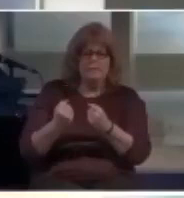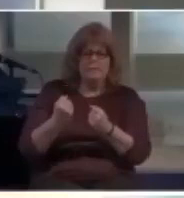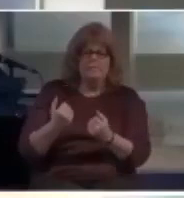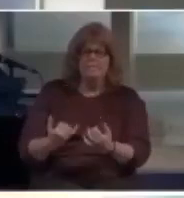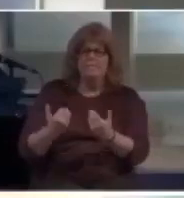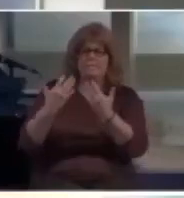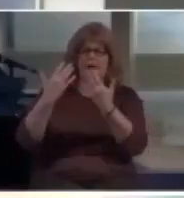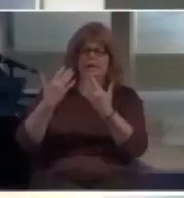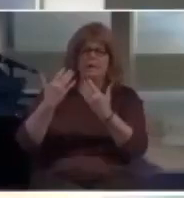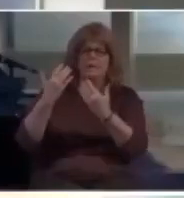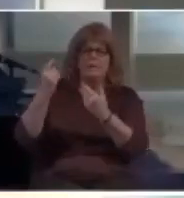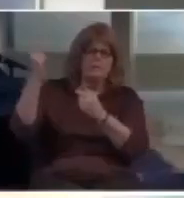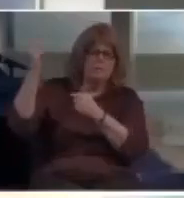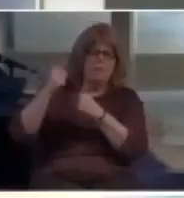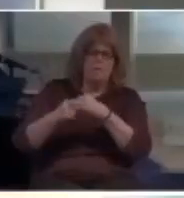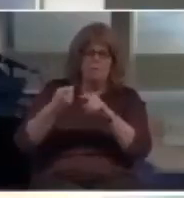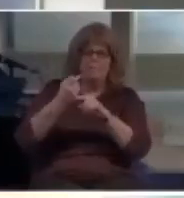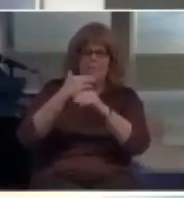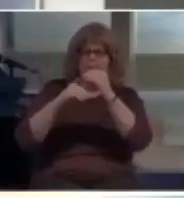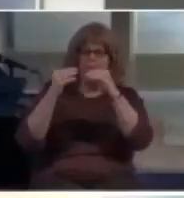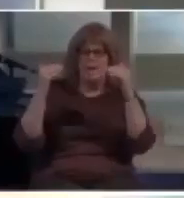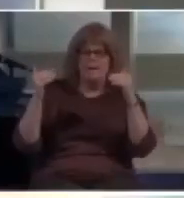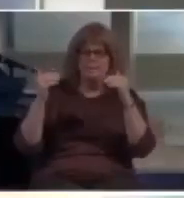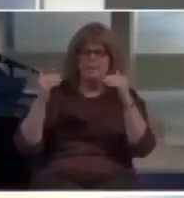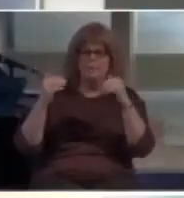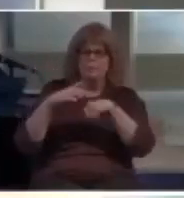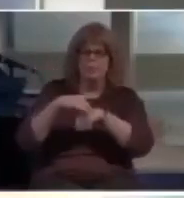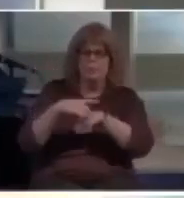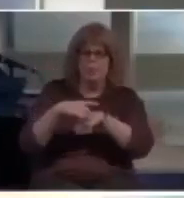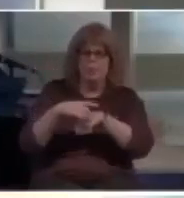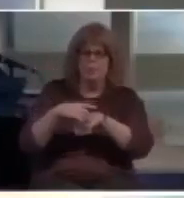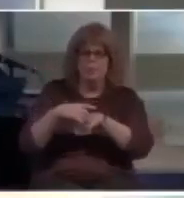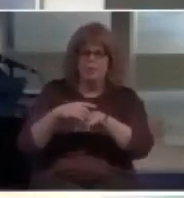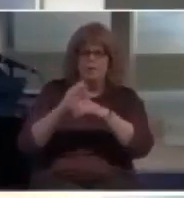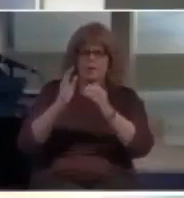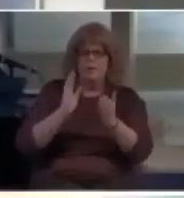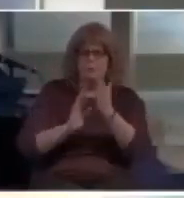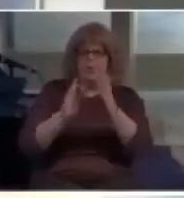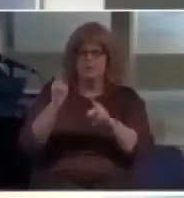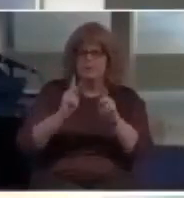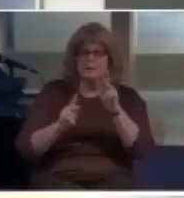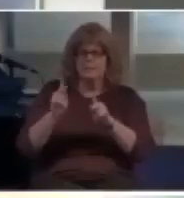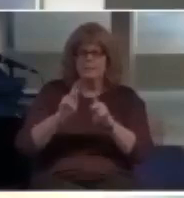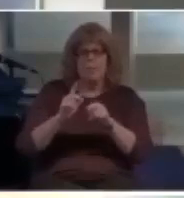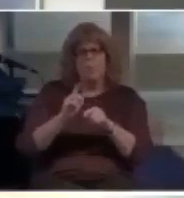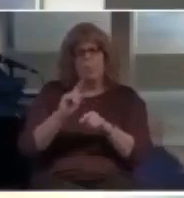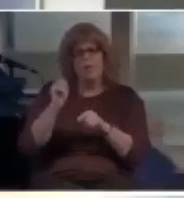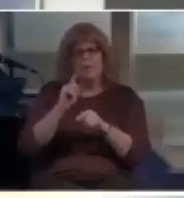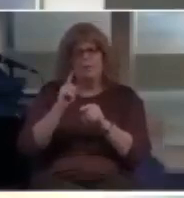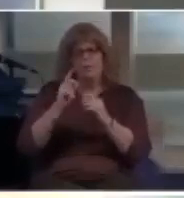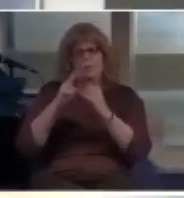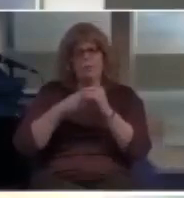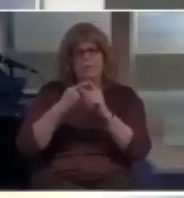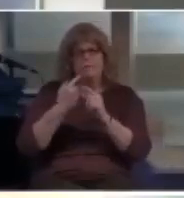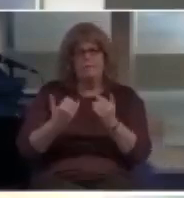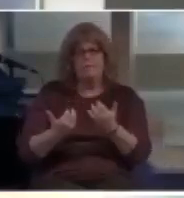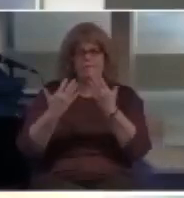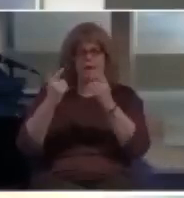down out of heaven to the earth in the presence of men. And so where did we read about fire coming